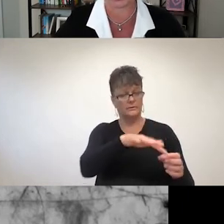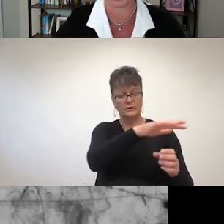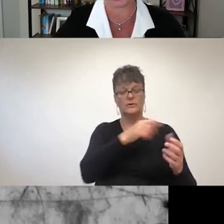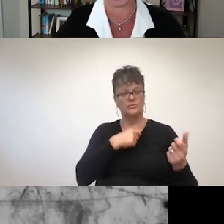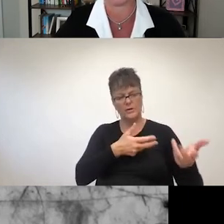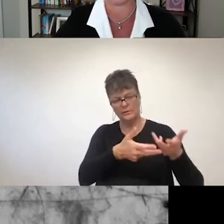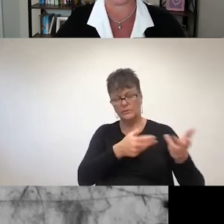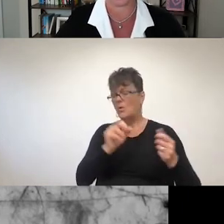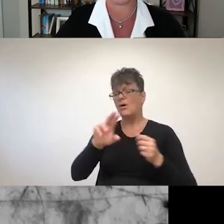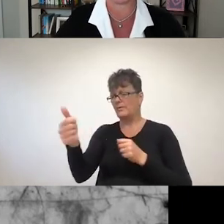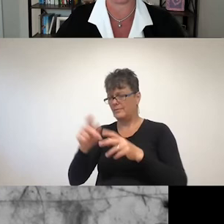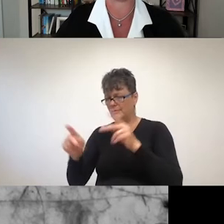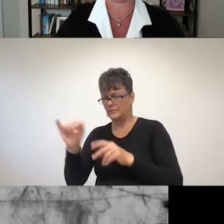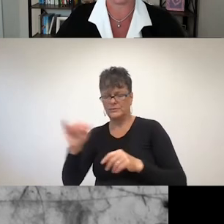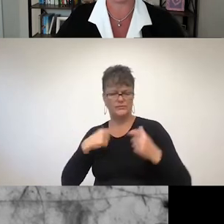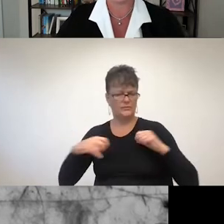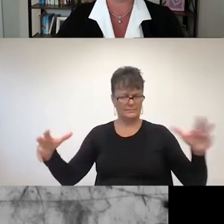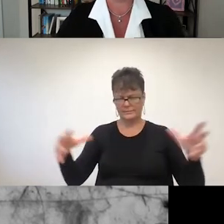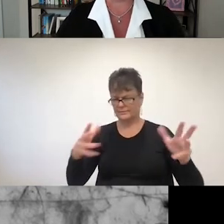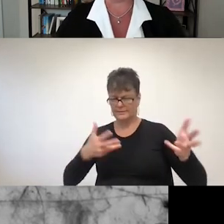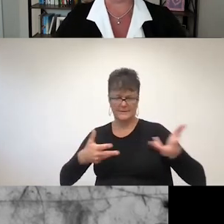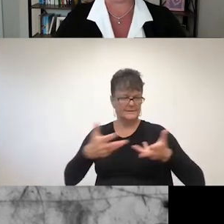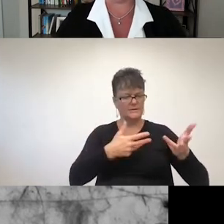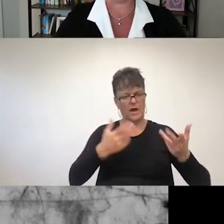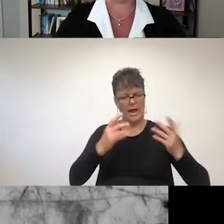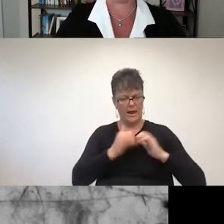space, for recognizing these kinds of things.